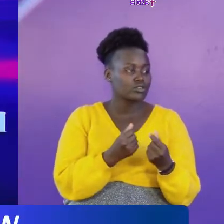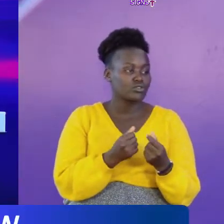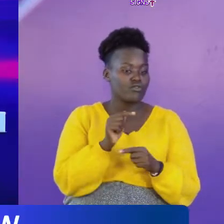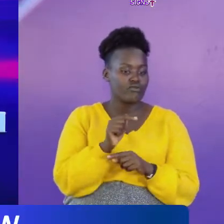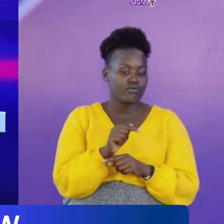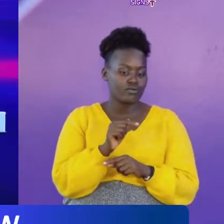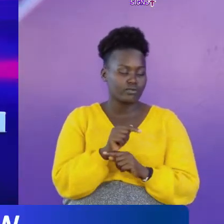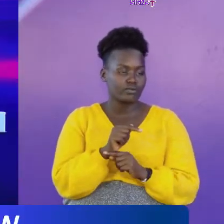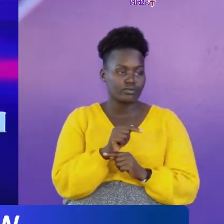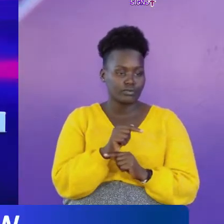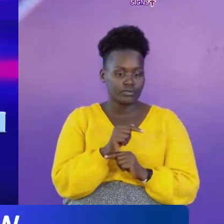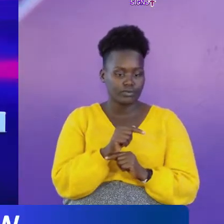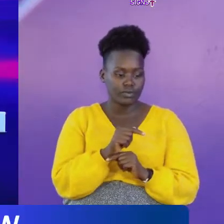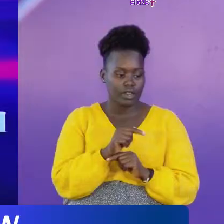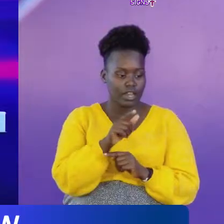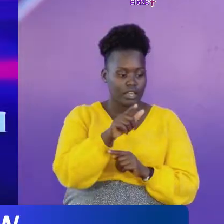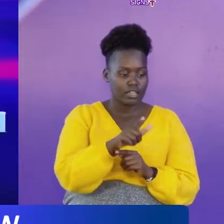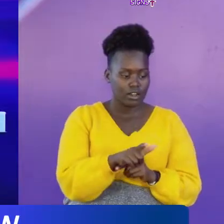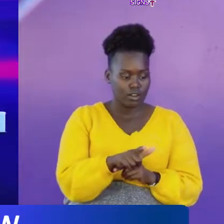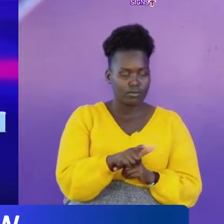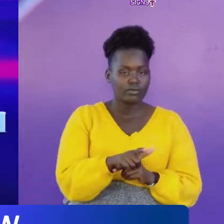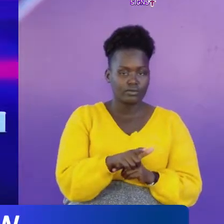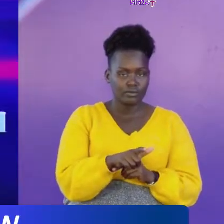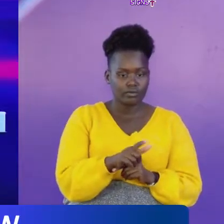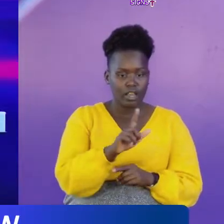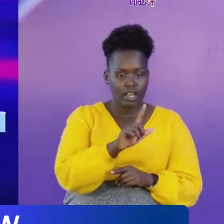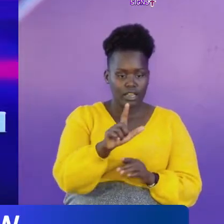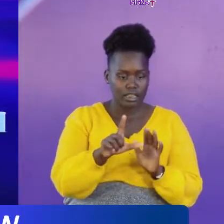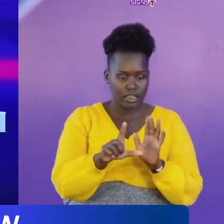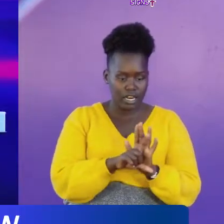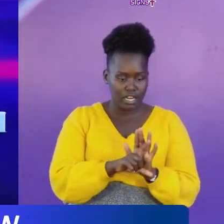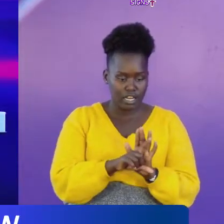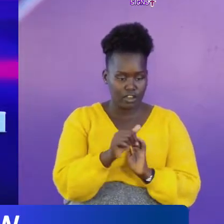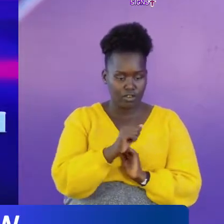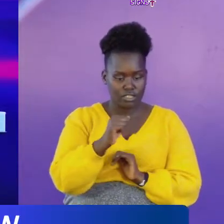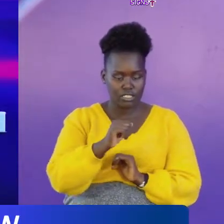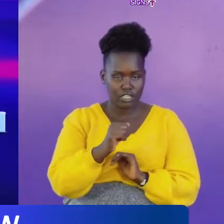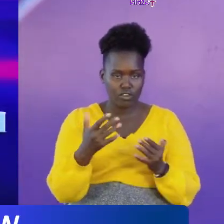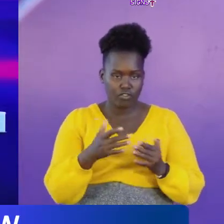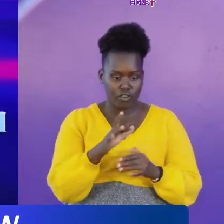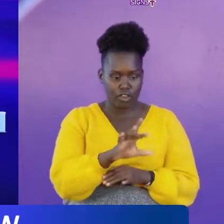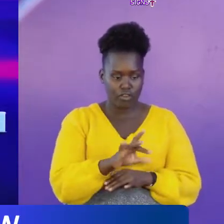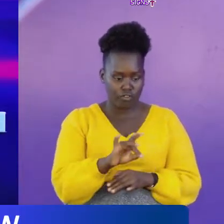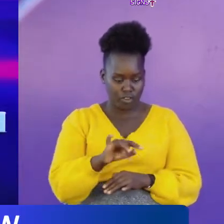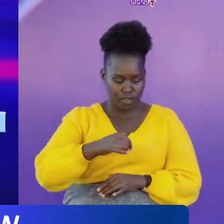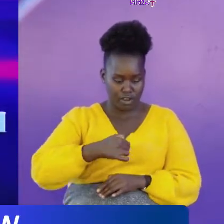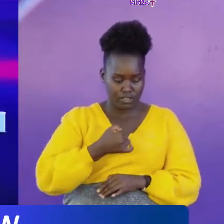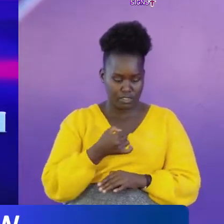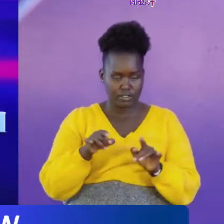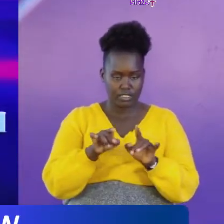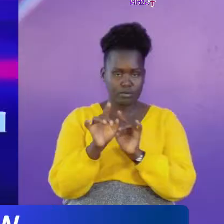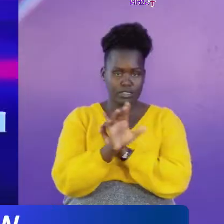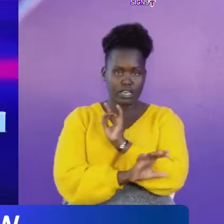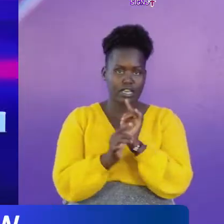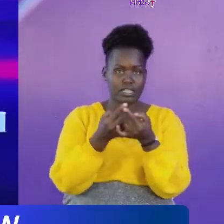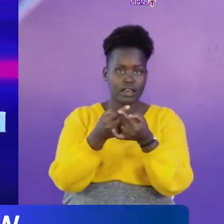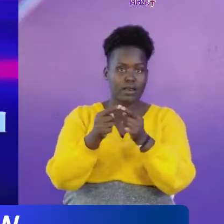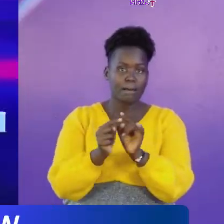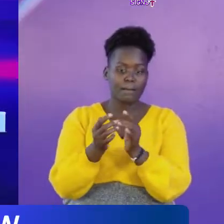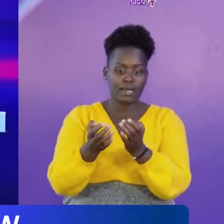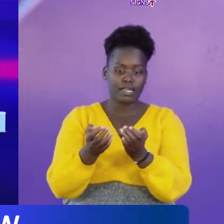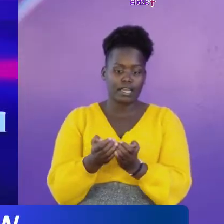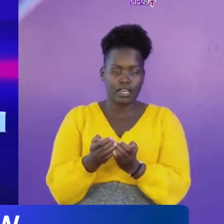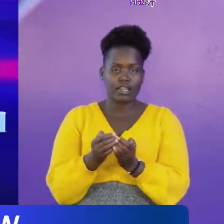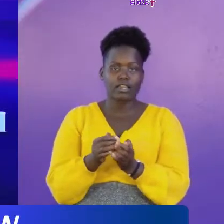the lawlessness, the legal side of where we find ourselves as a country. Yeah. But then he needs a